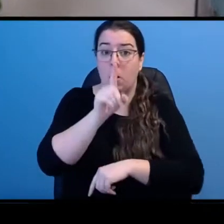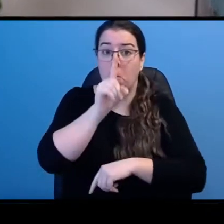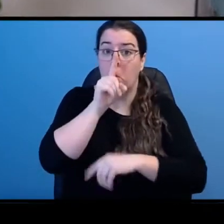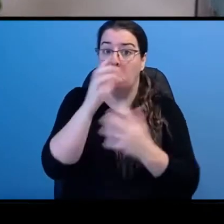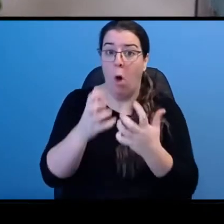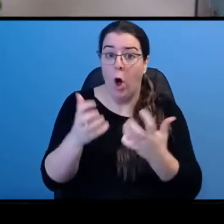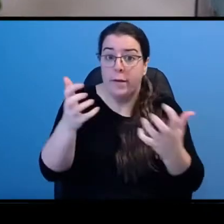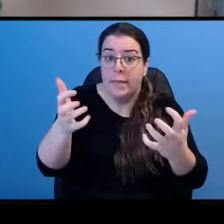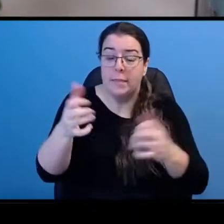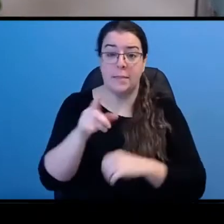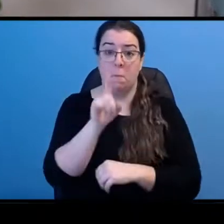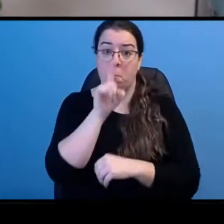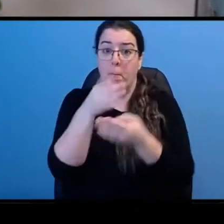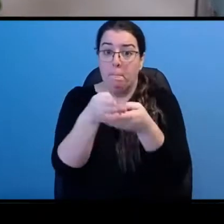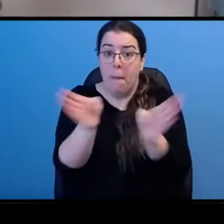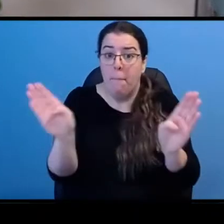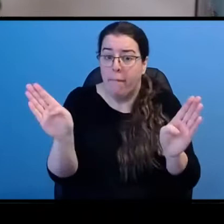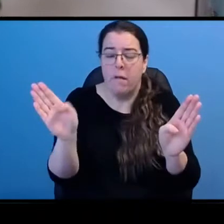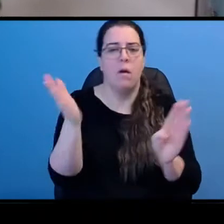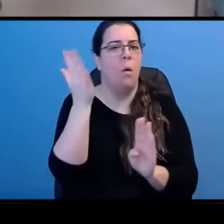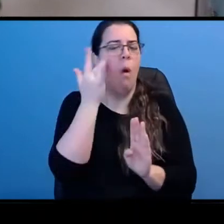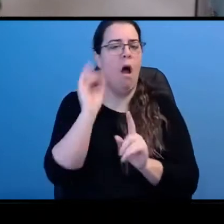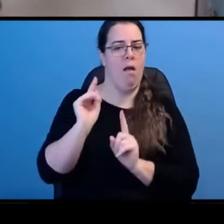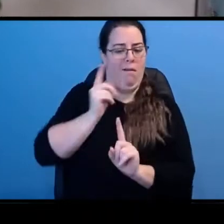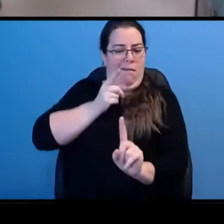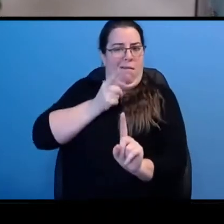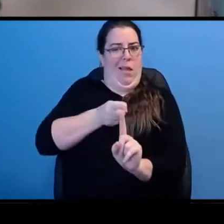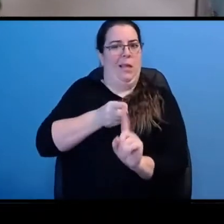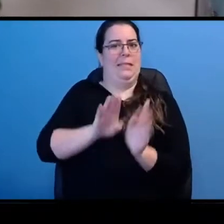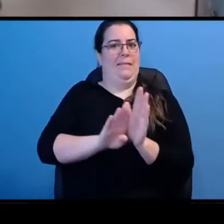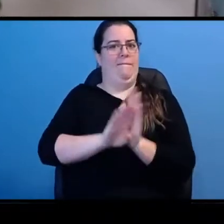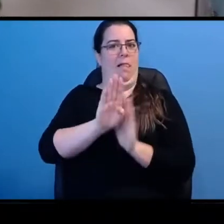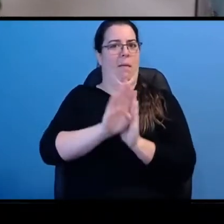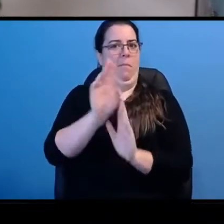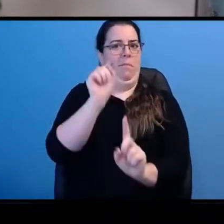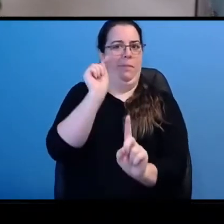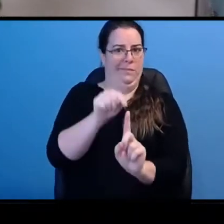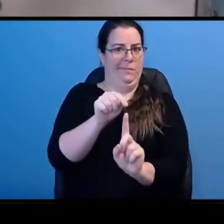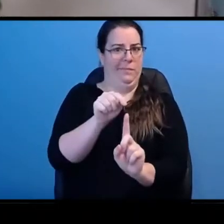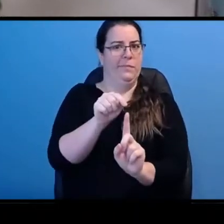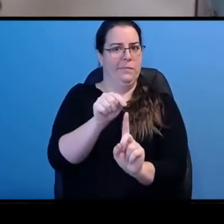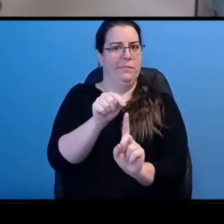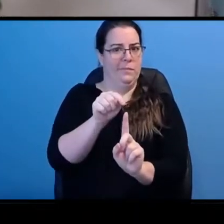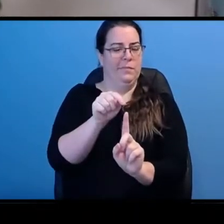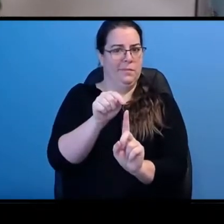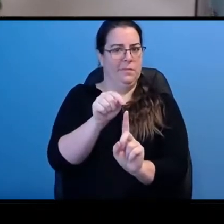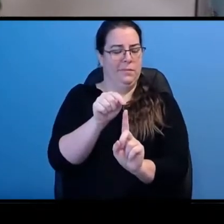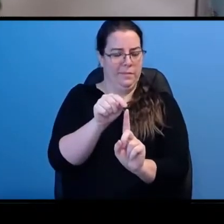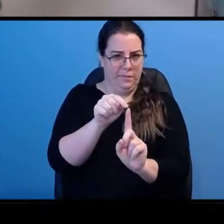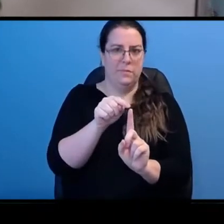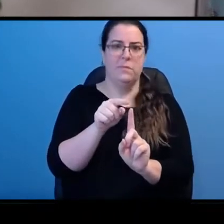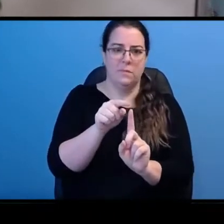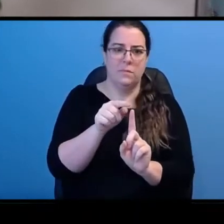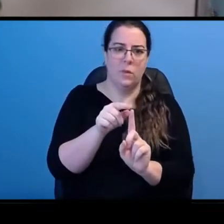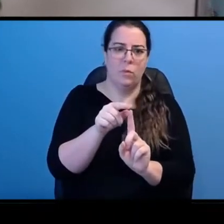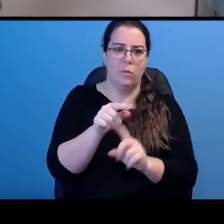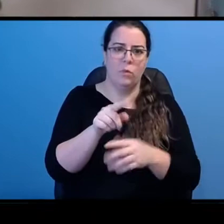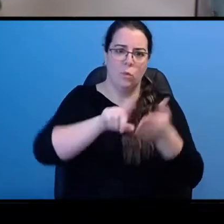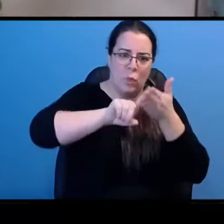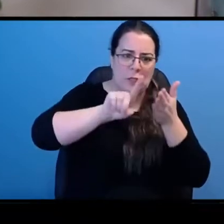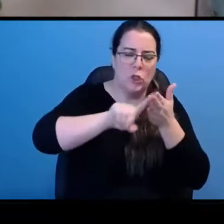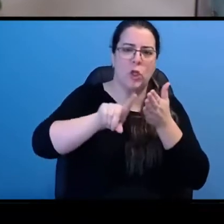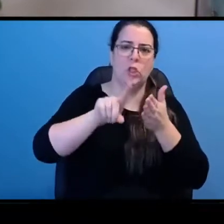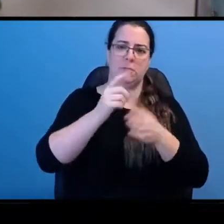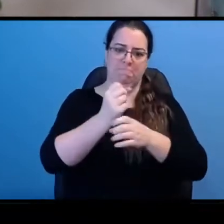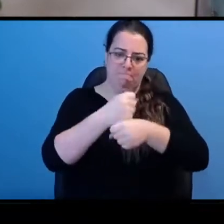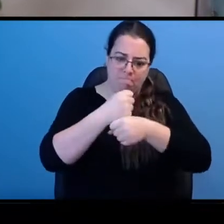the development rather than the presentation. So knowing that that is sort of folded